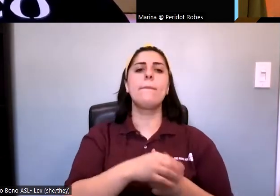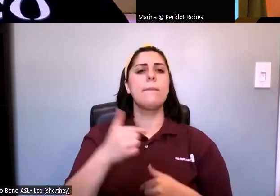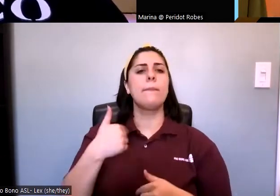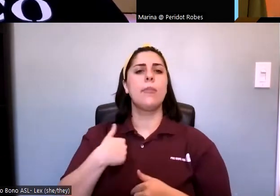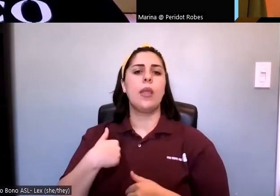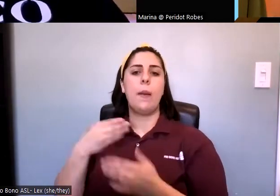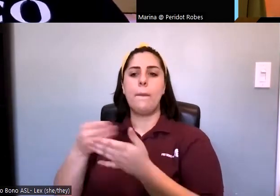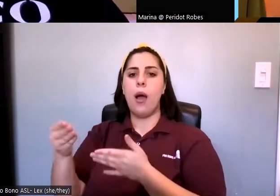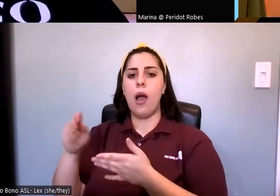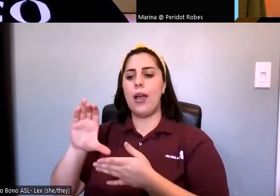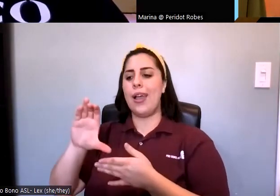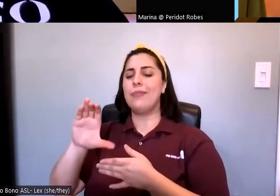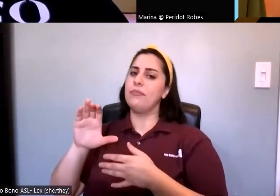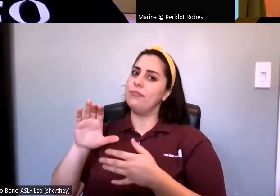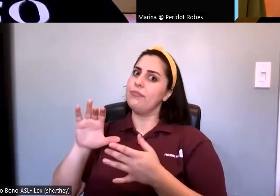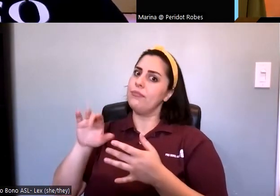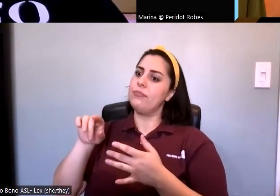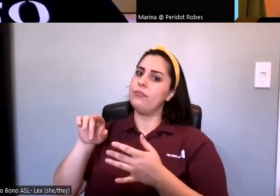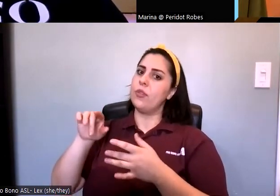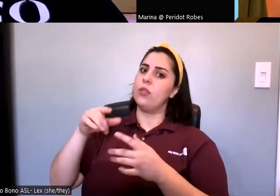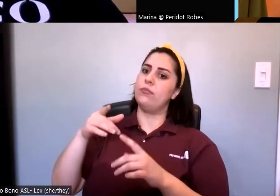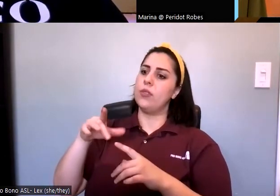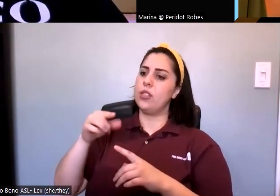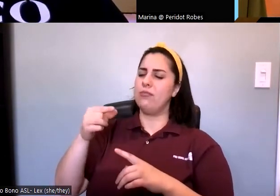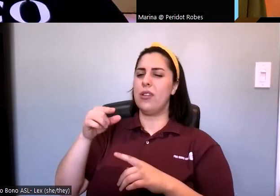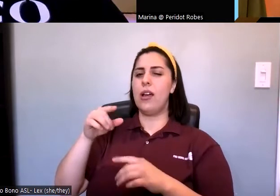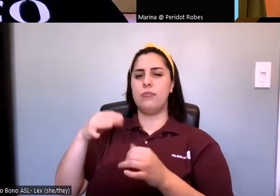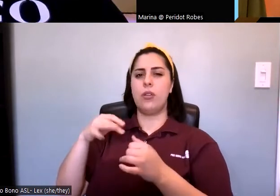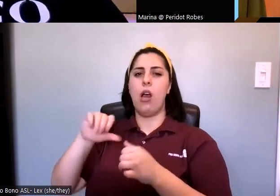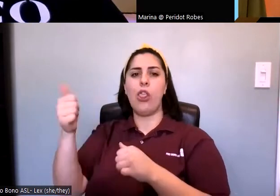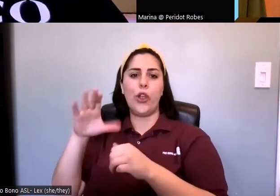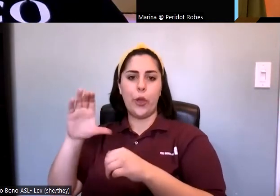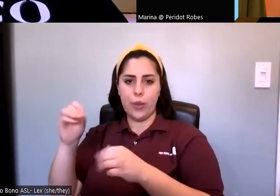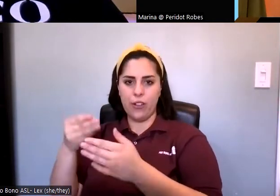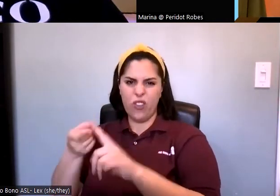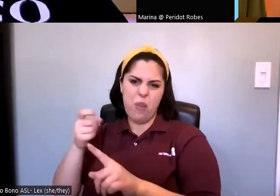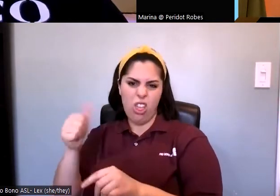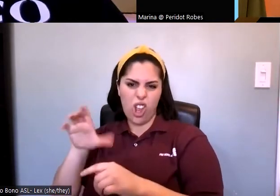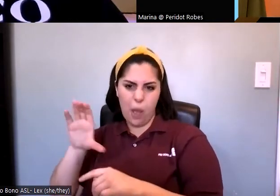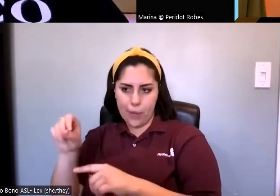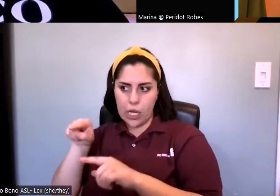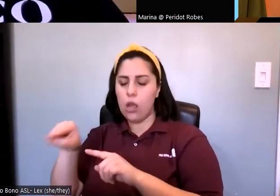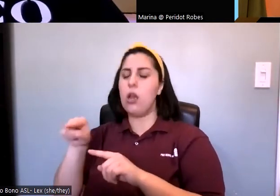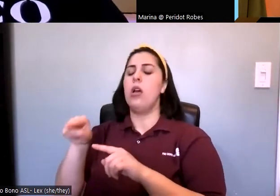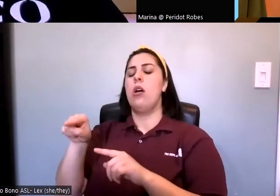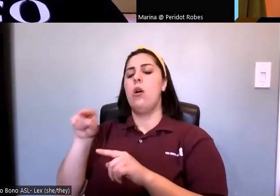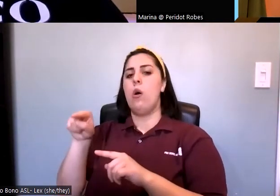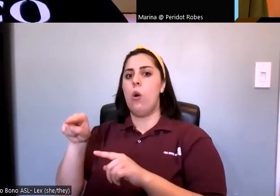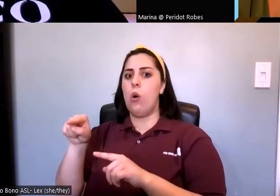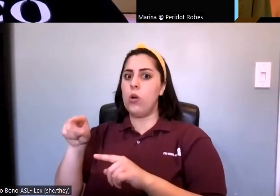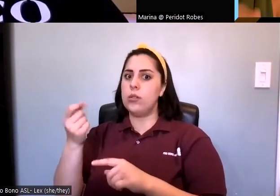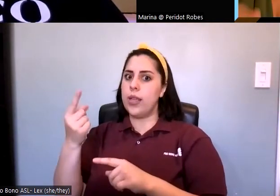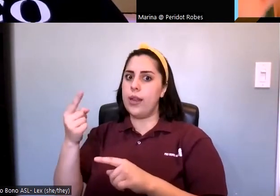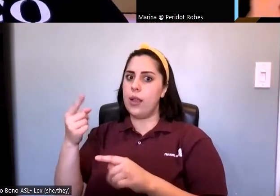Too Much. Was I want to say it was like $400, and that's an